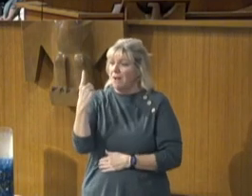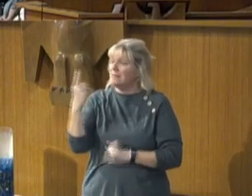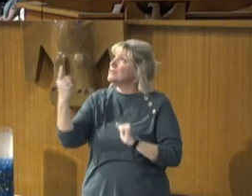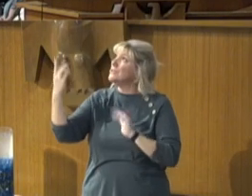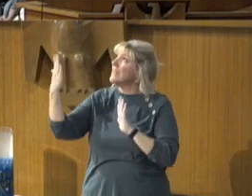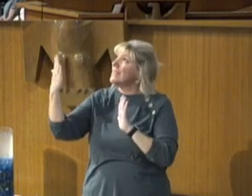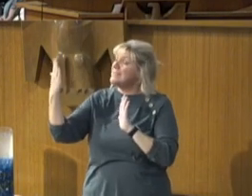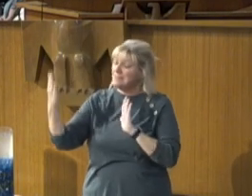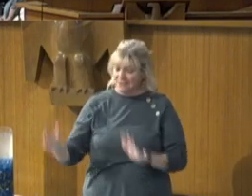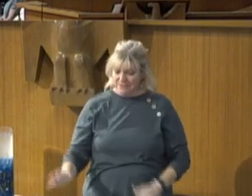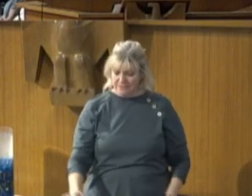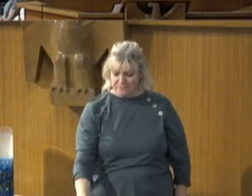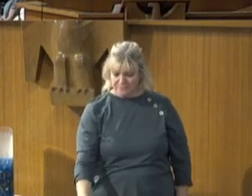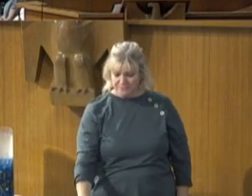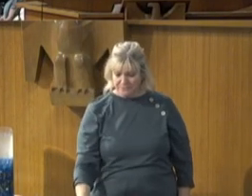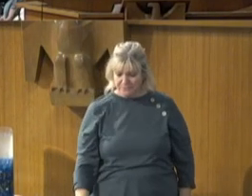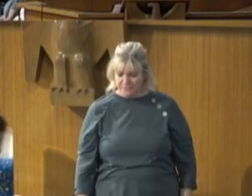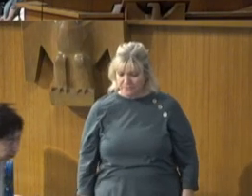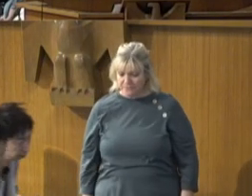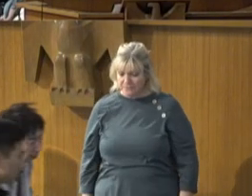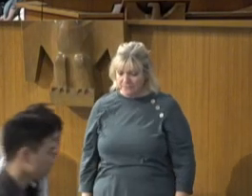face.